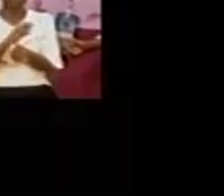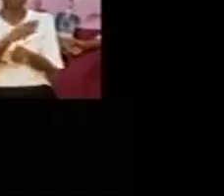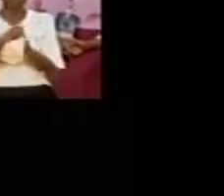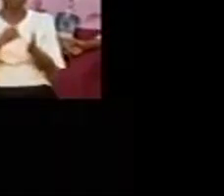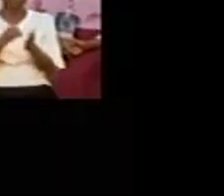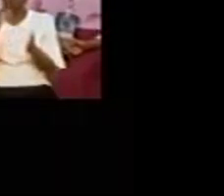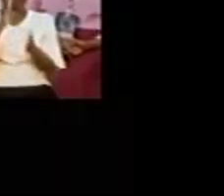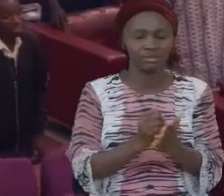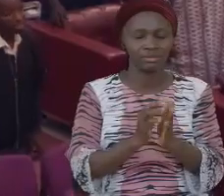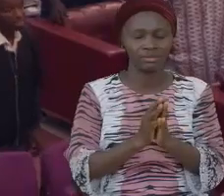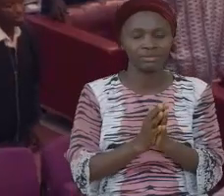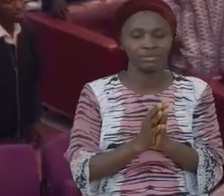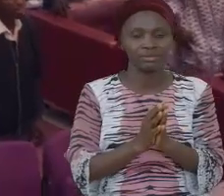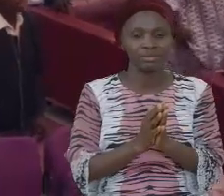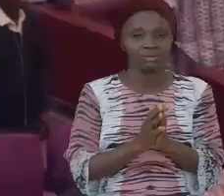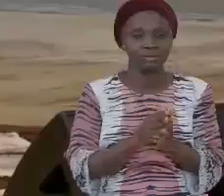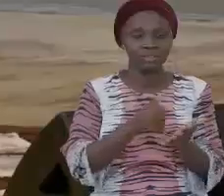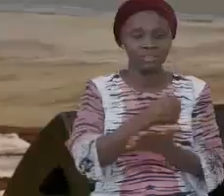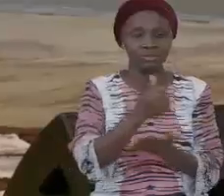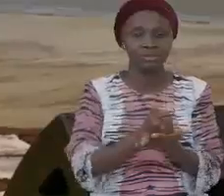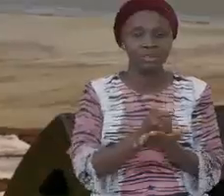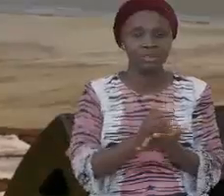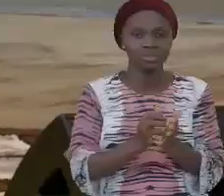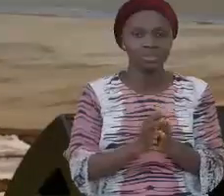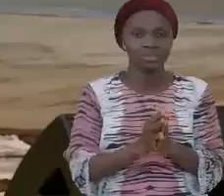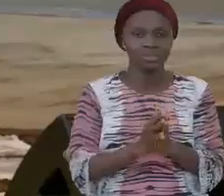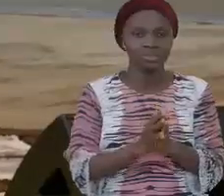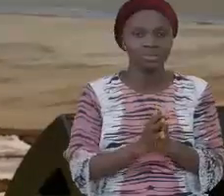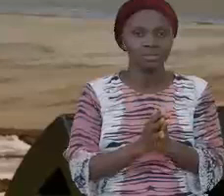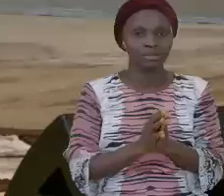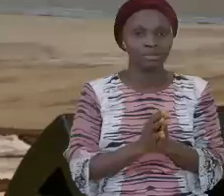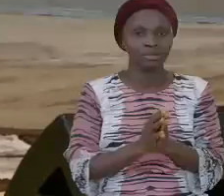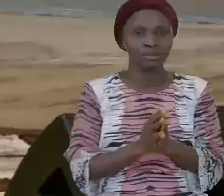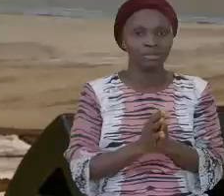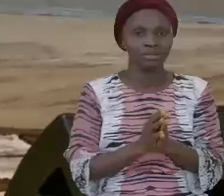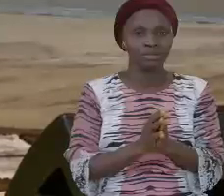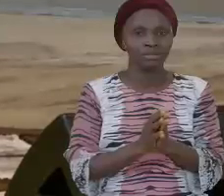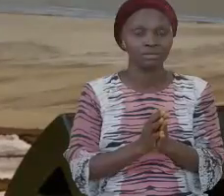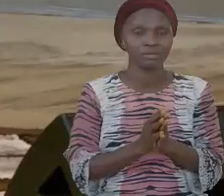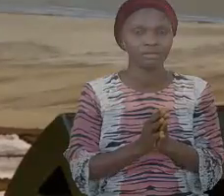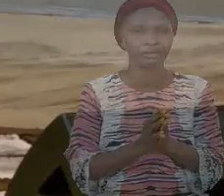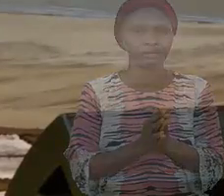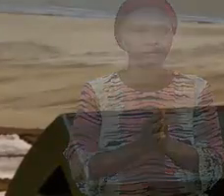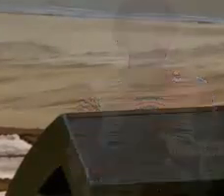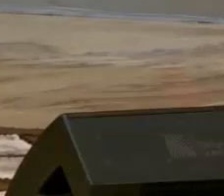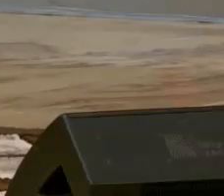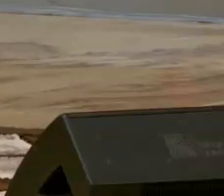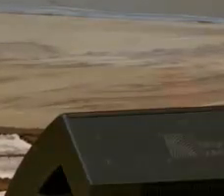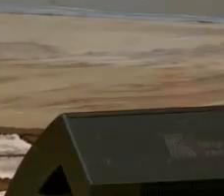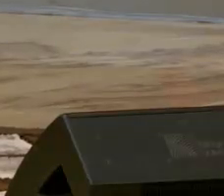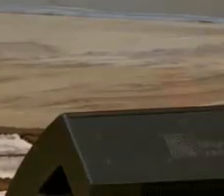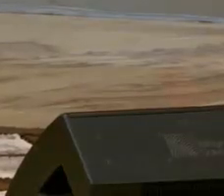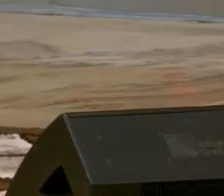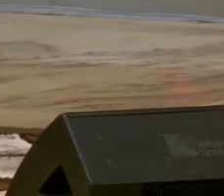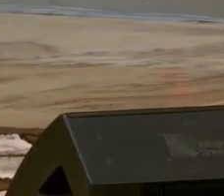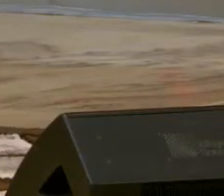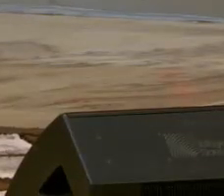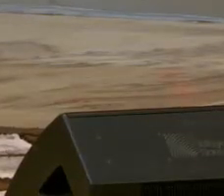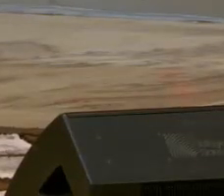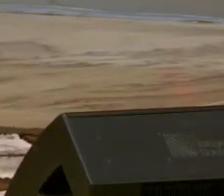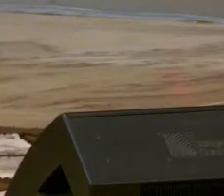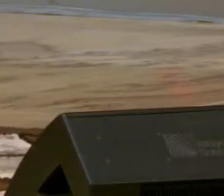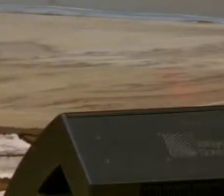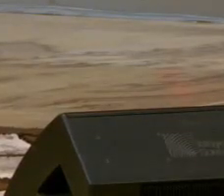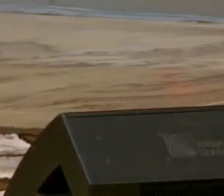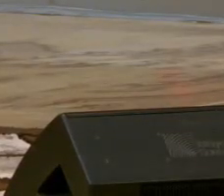has gone amen father we thank you for the Bible study today